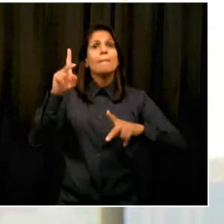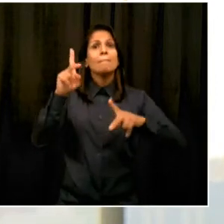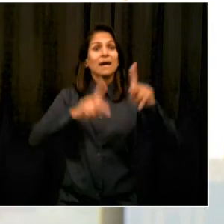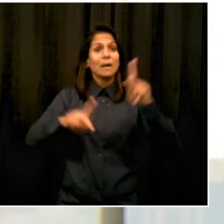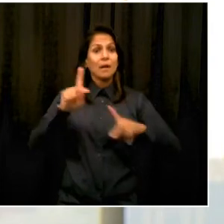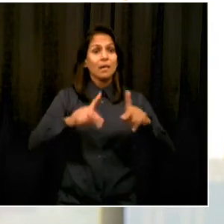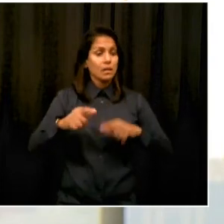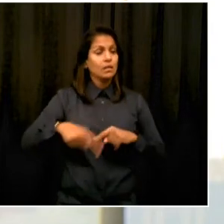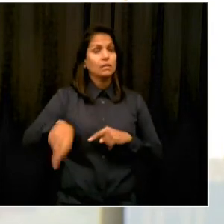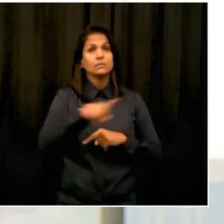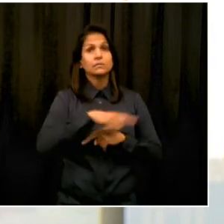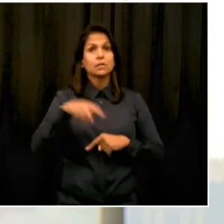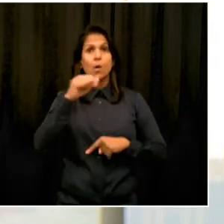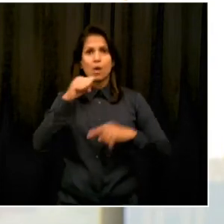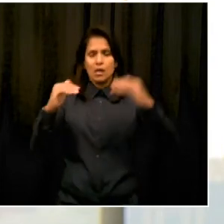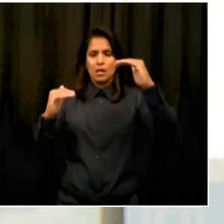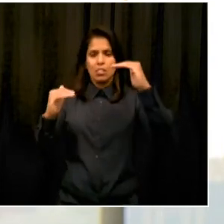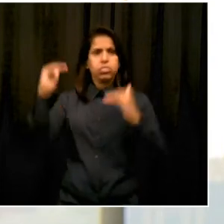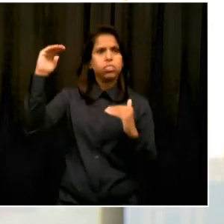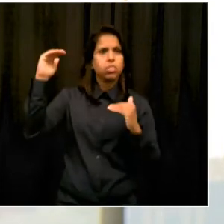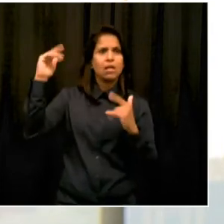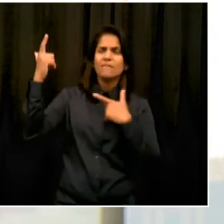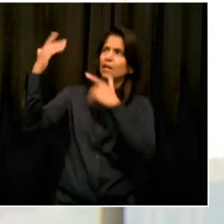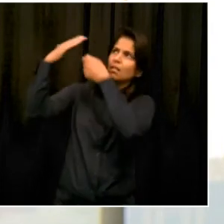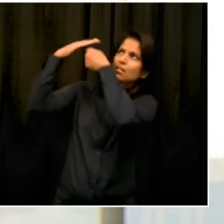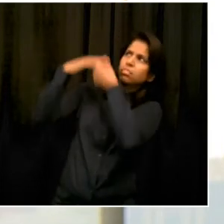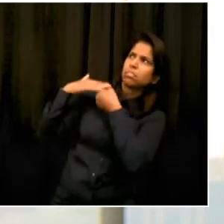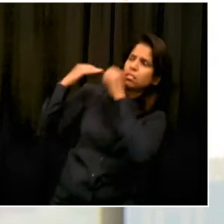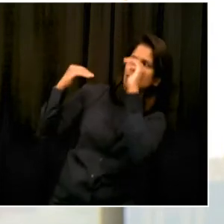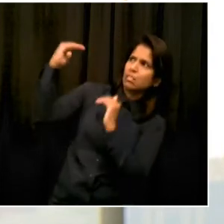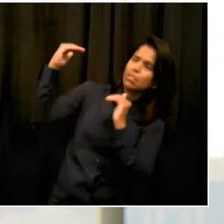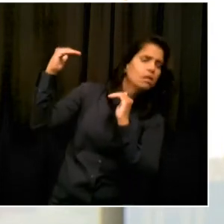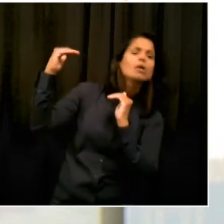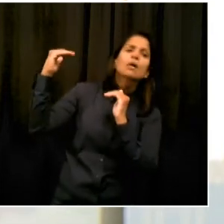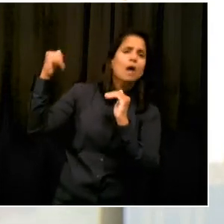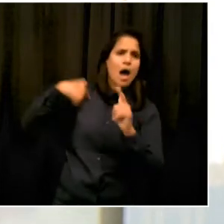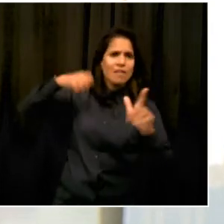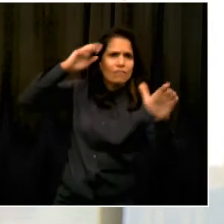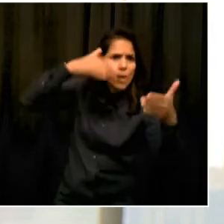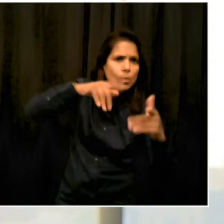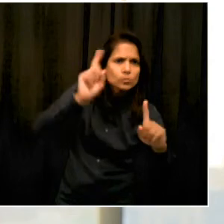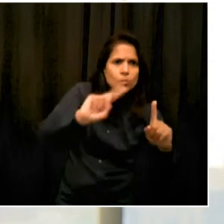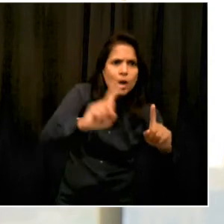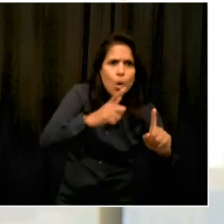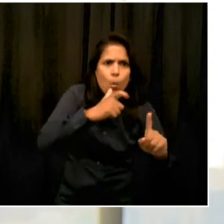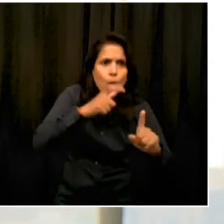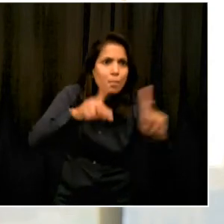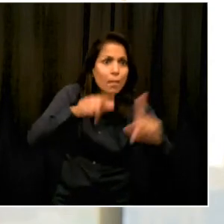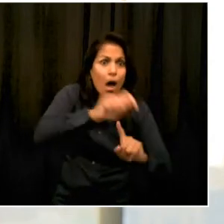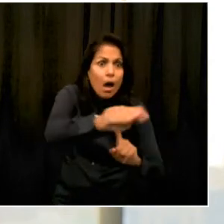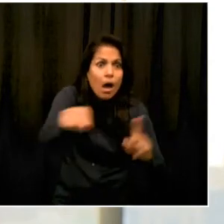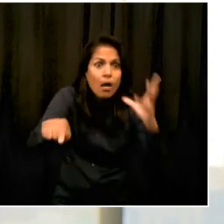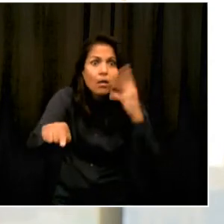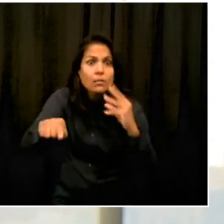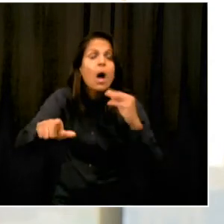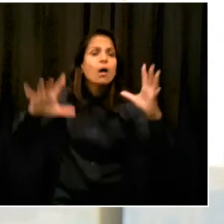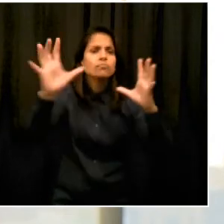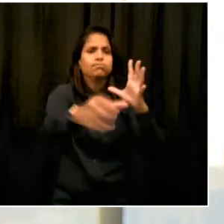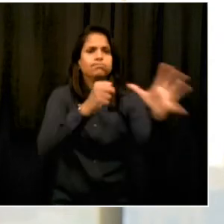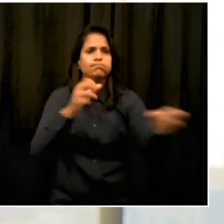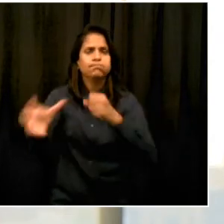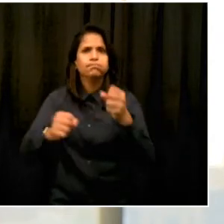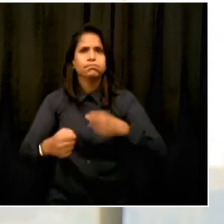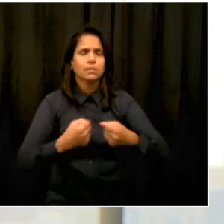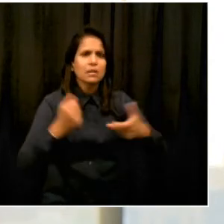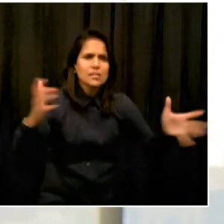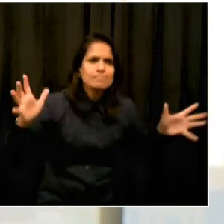Because we have to right that wrong and recognize that we are truly all in this together. And if one community of New York City is not healthy, we all are